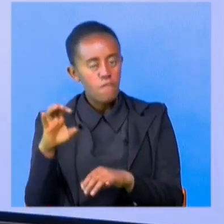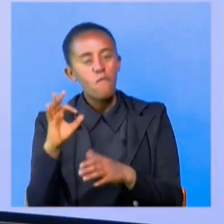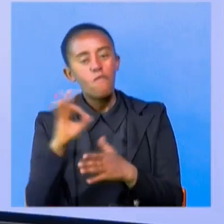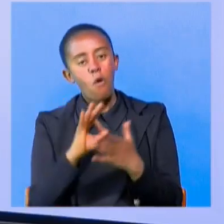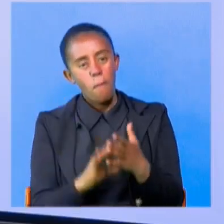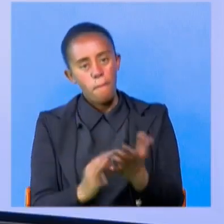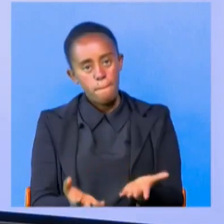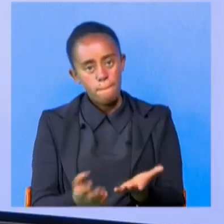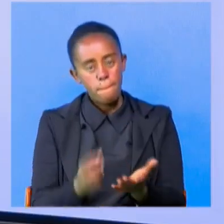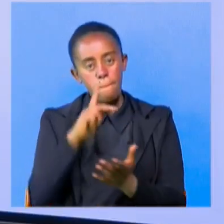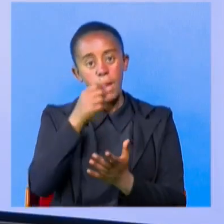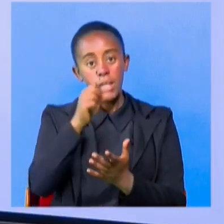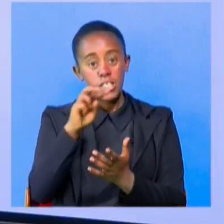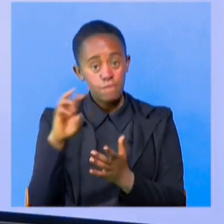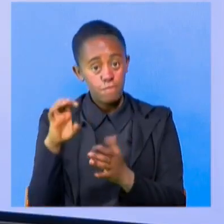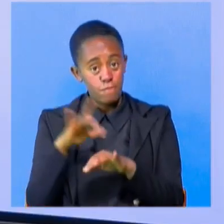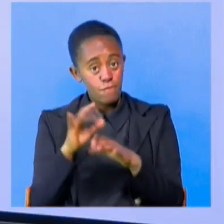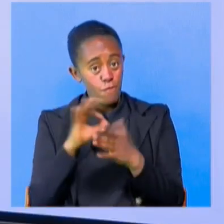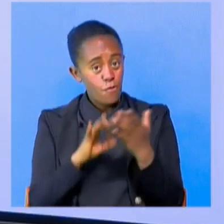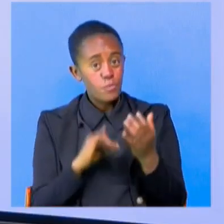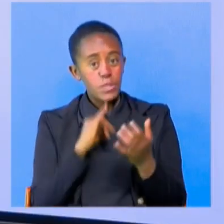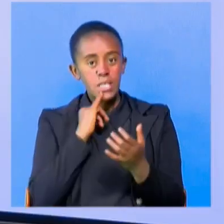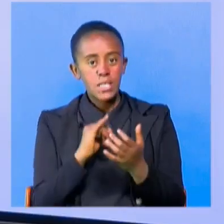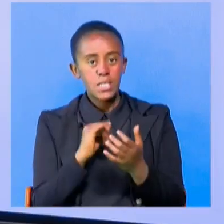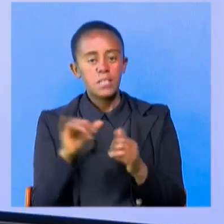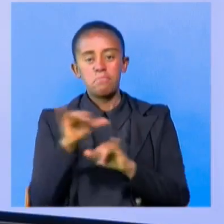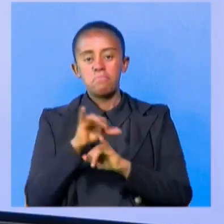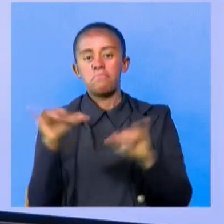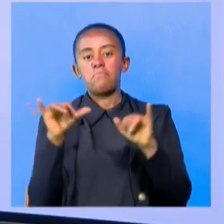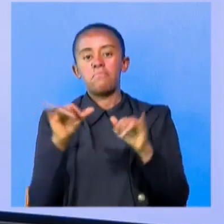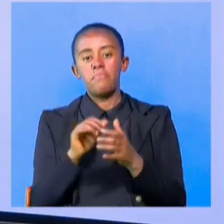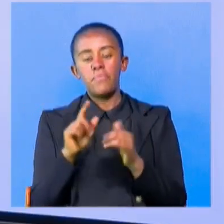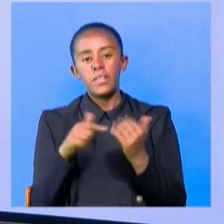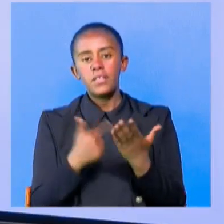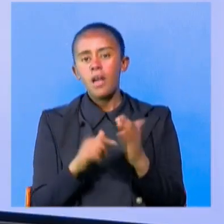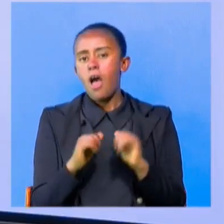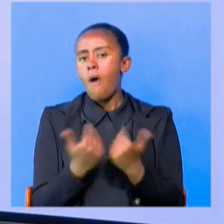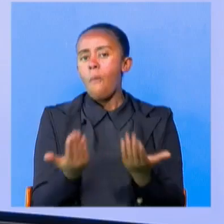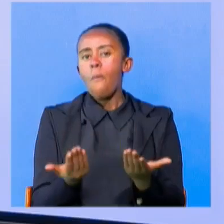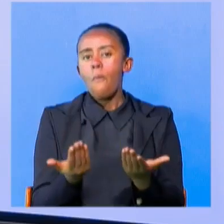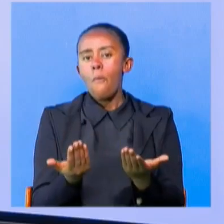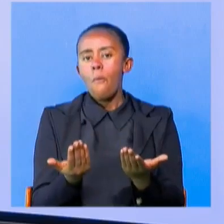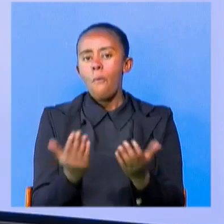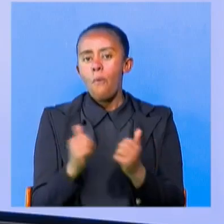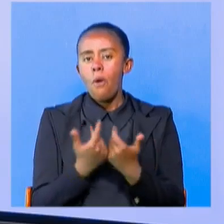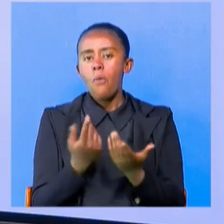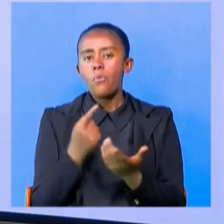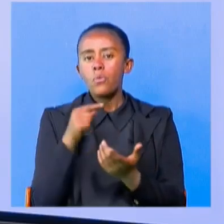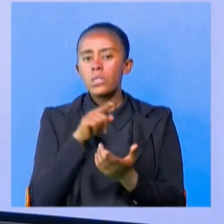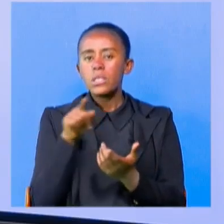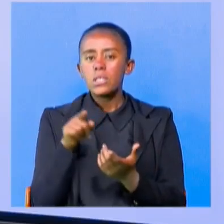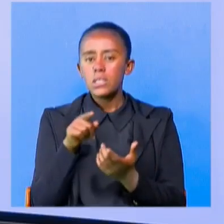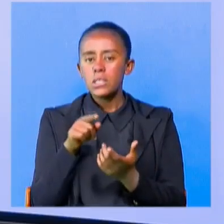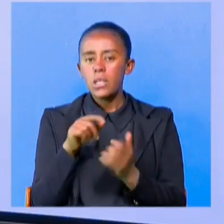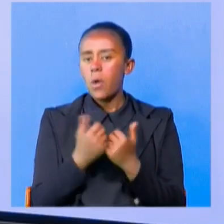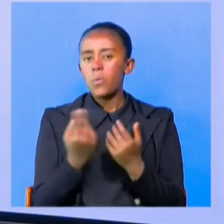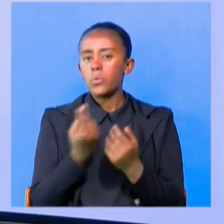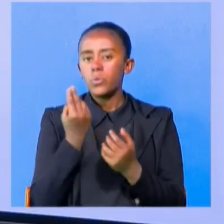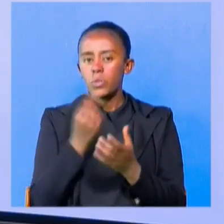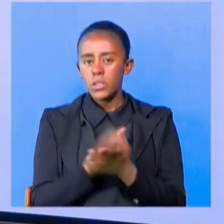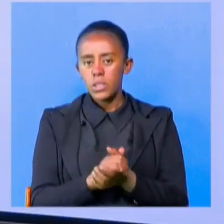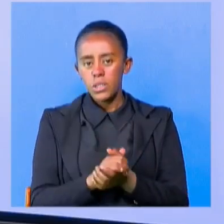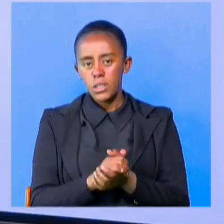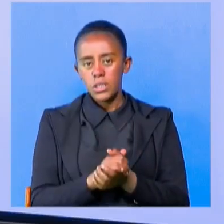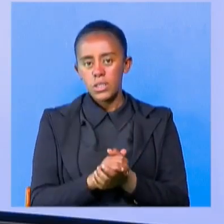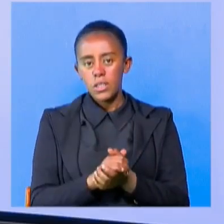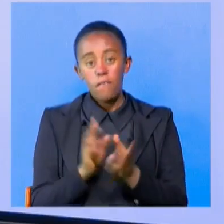The passive form is like this. So how do we use this are? Very interesting